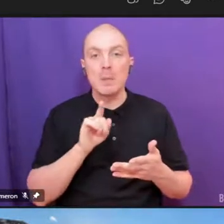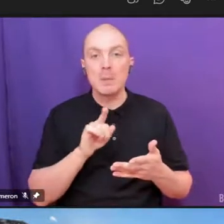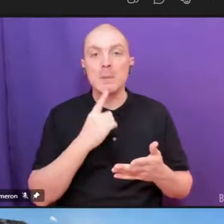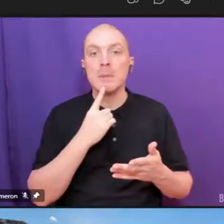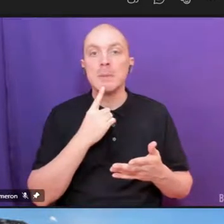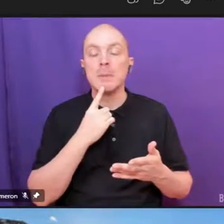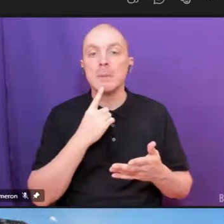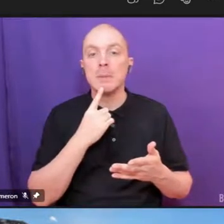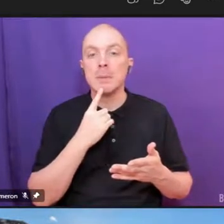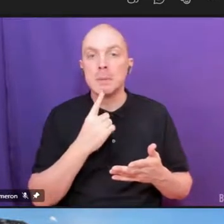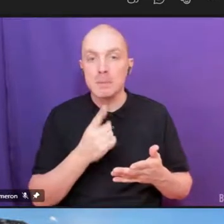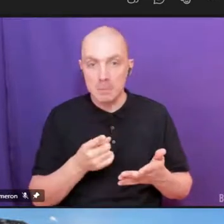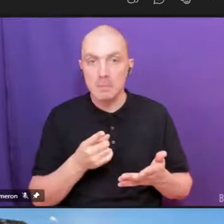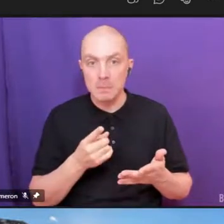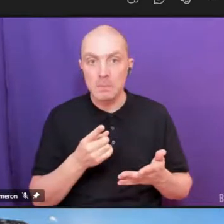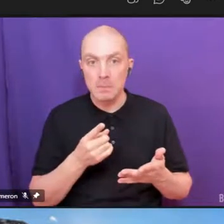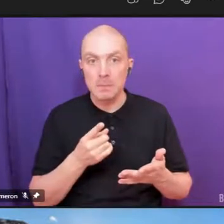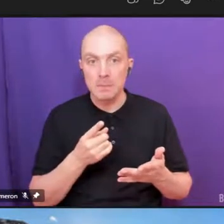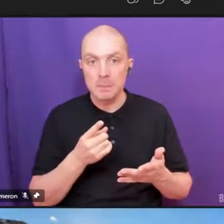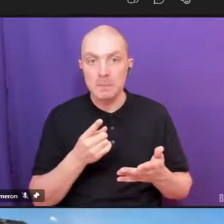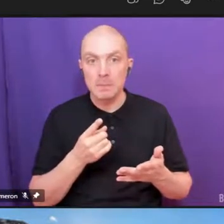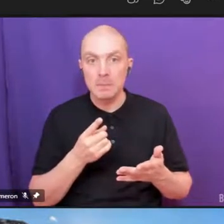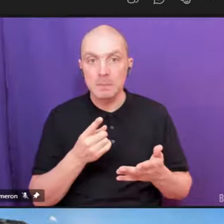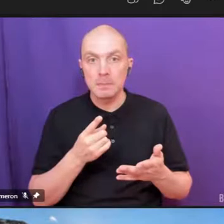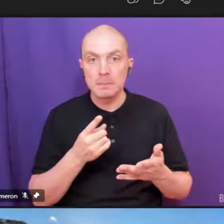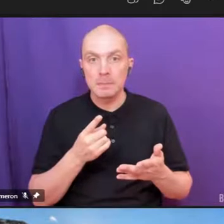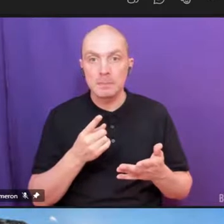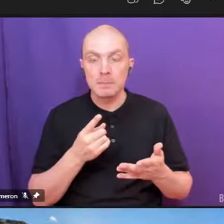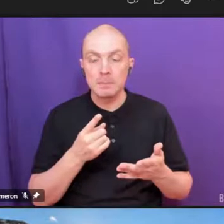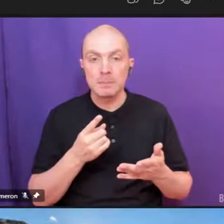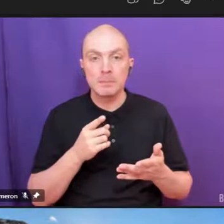make the necessary adjustments to the accounts for these points.